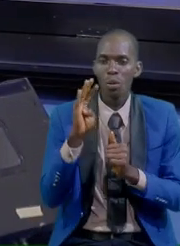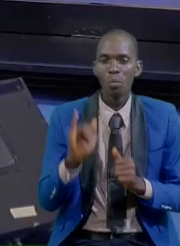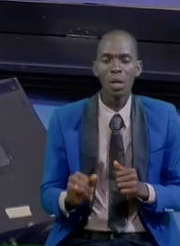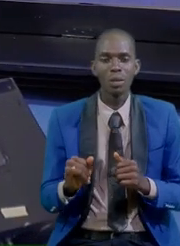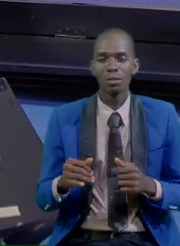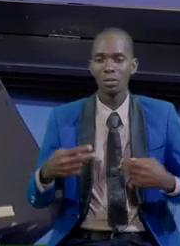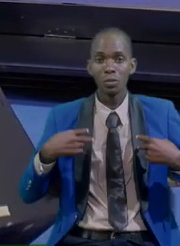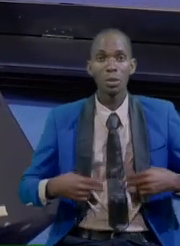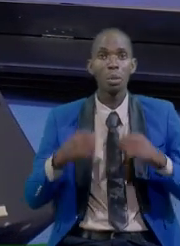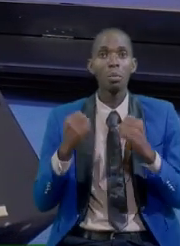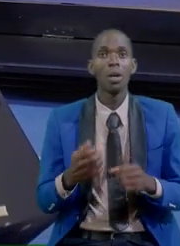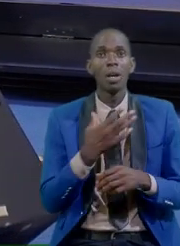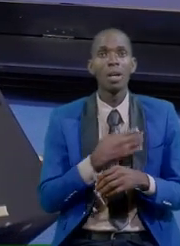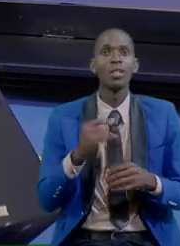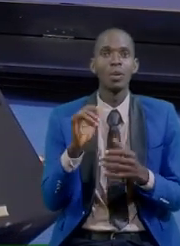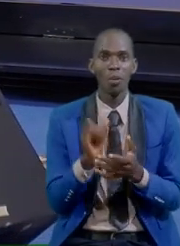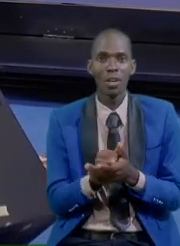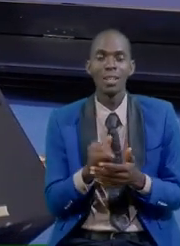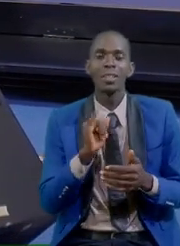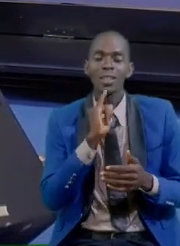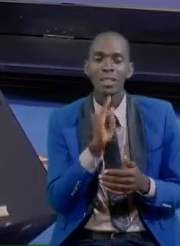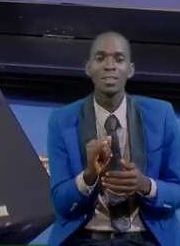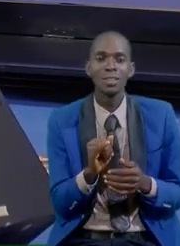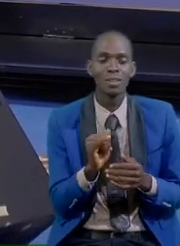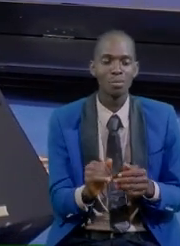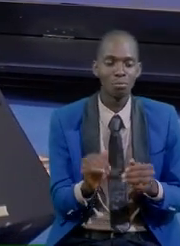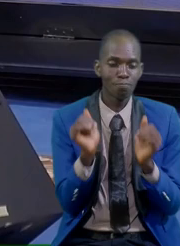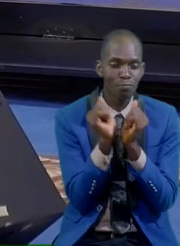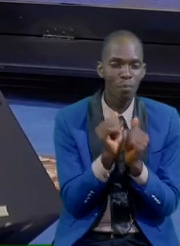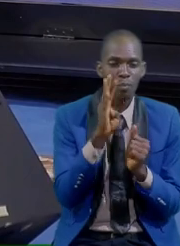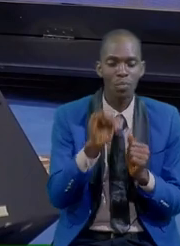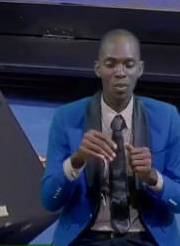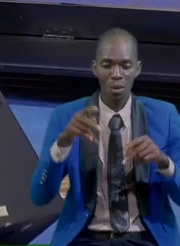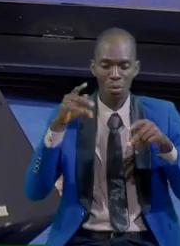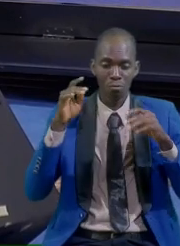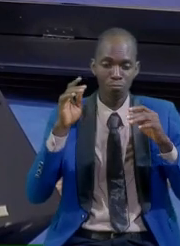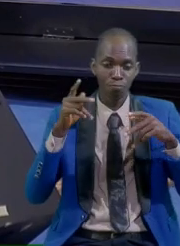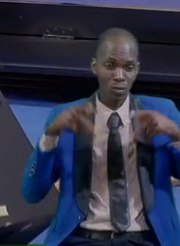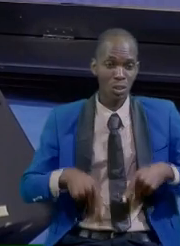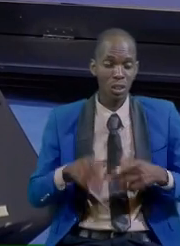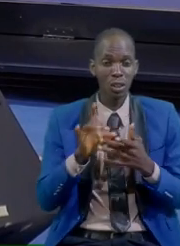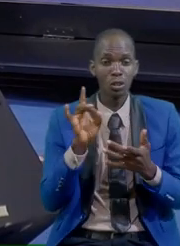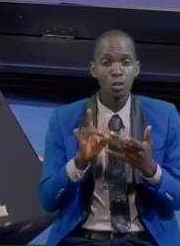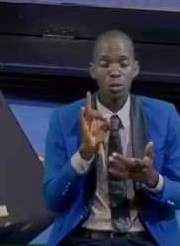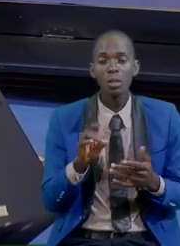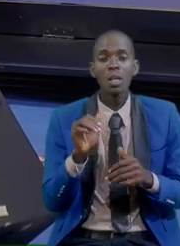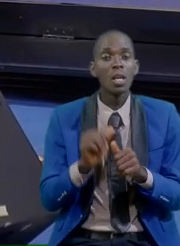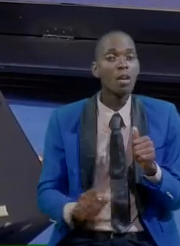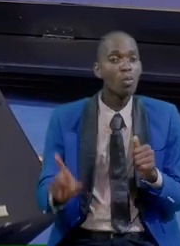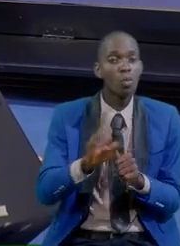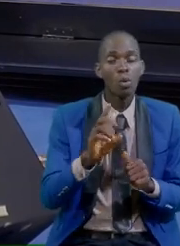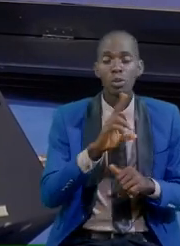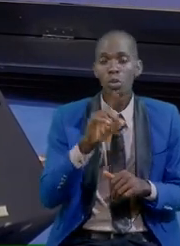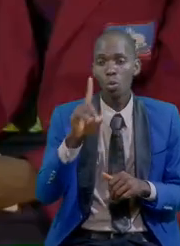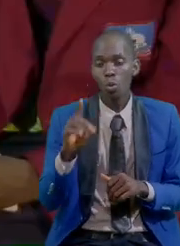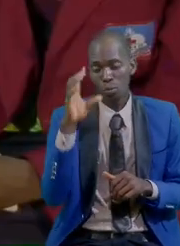tied by personal choice. Everyone, no exception tonight. Everyone's